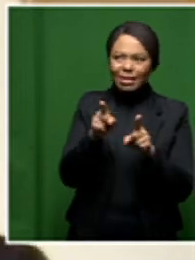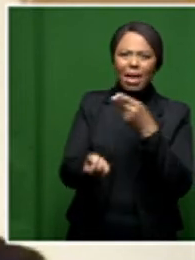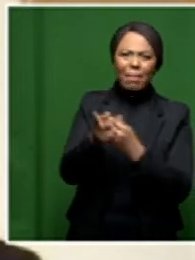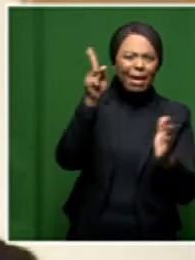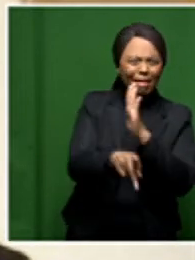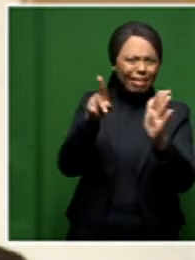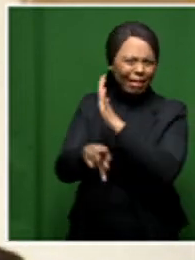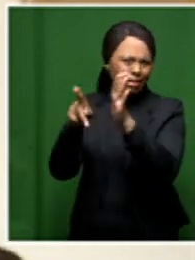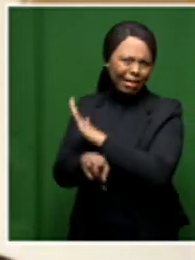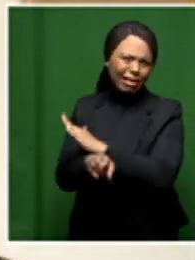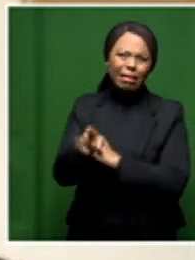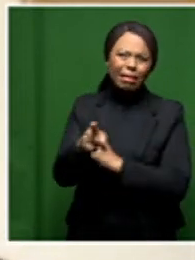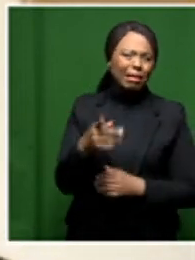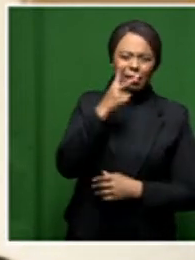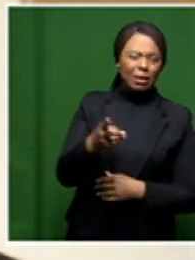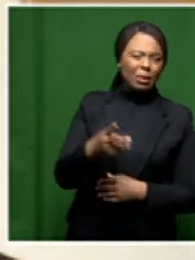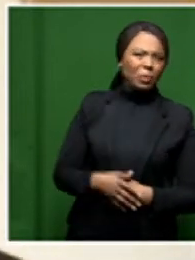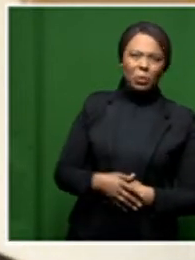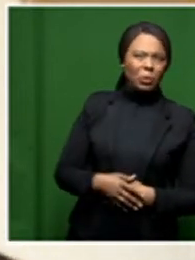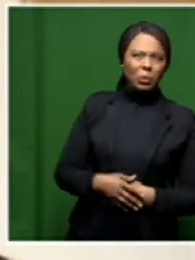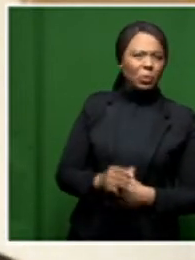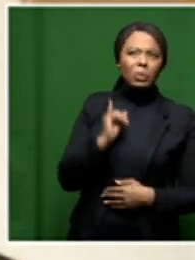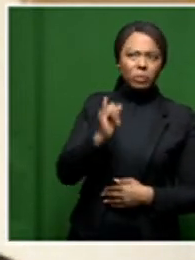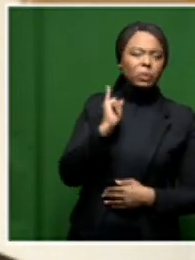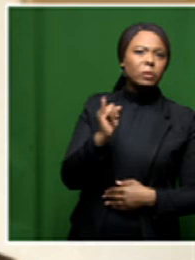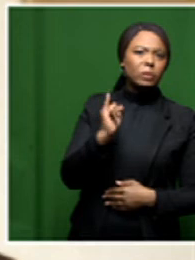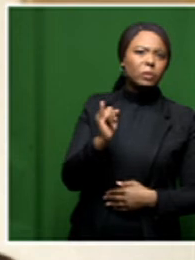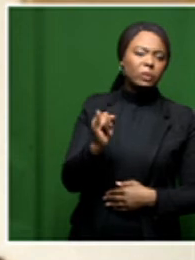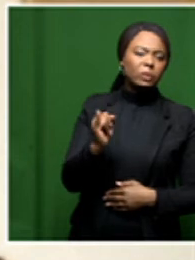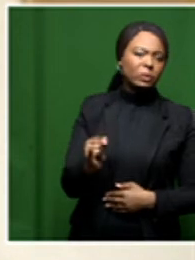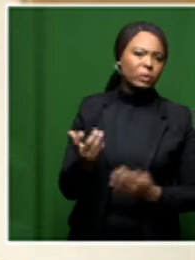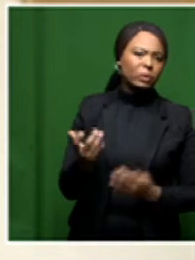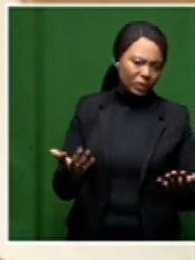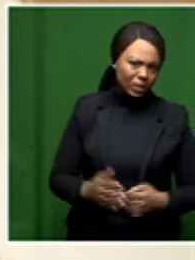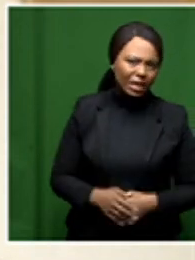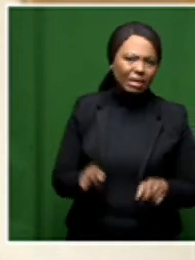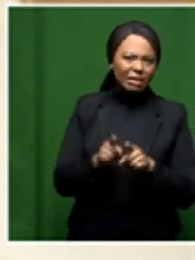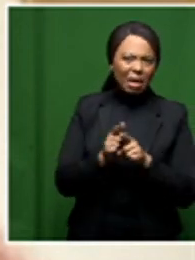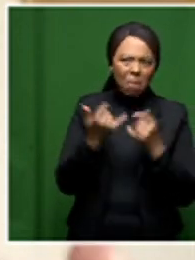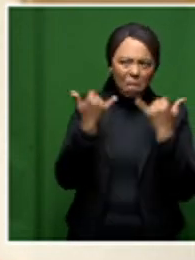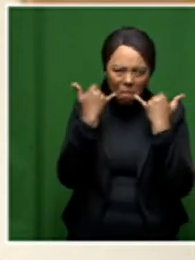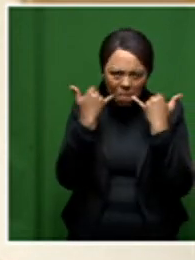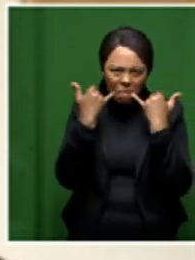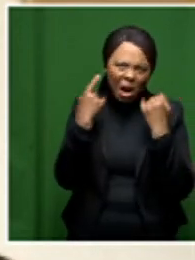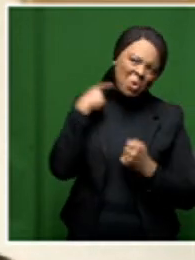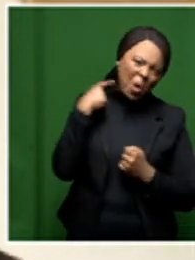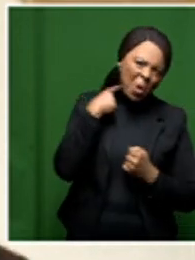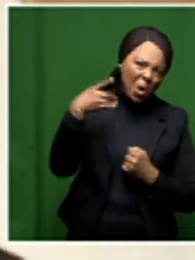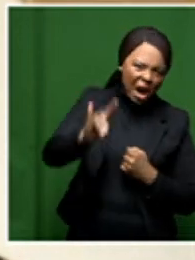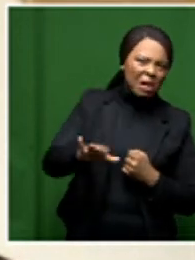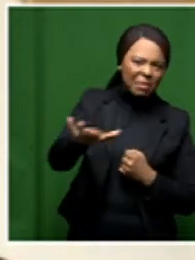like a rhino. So I touch base on it based on the wild dogs, but actually it goes far more than just